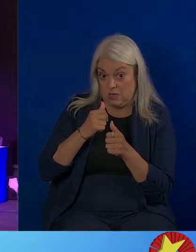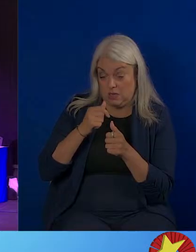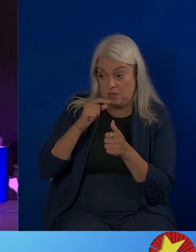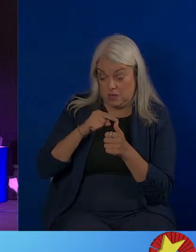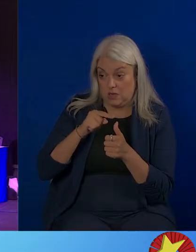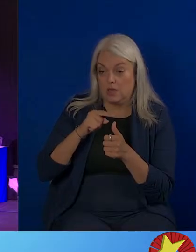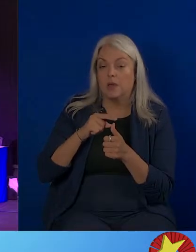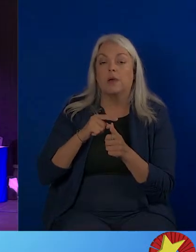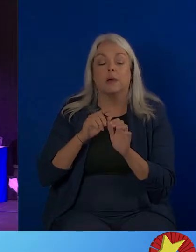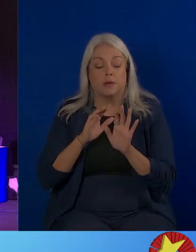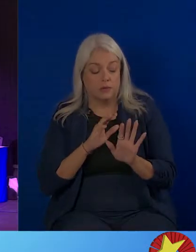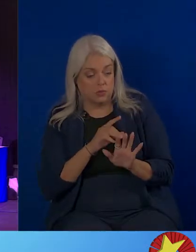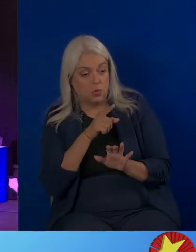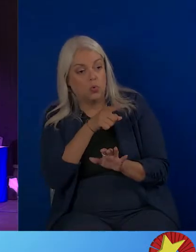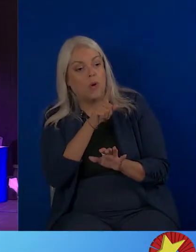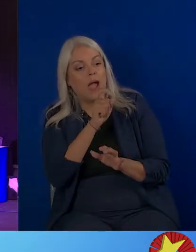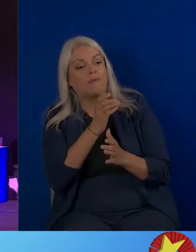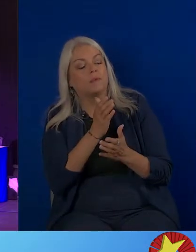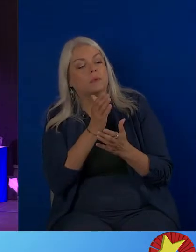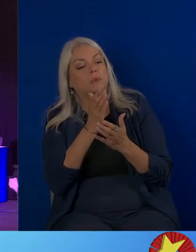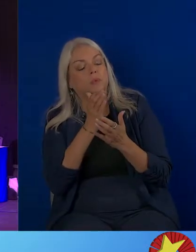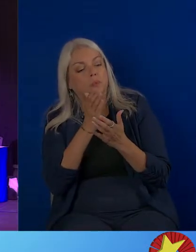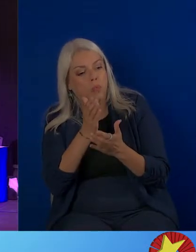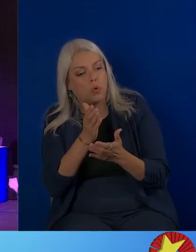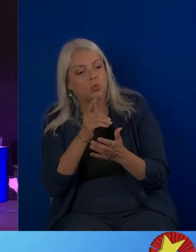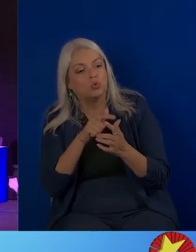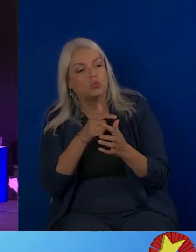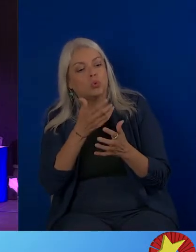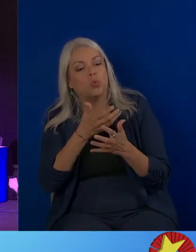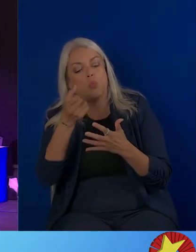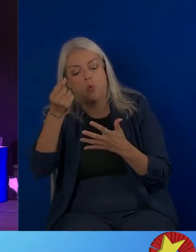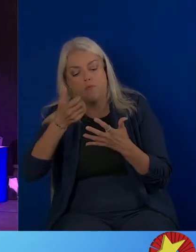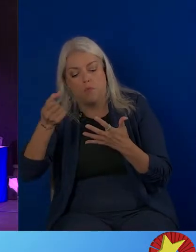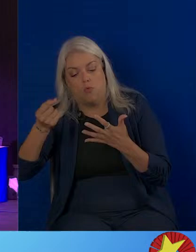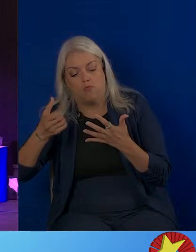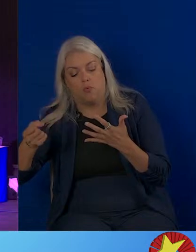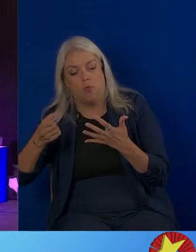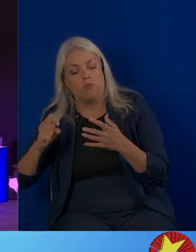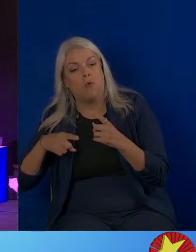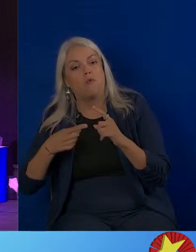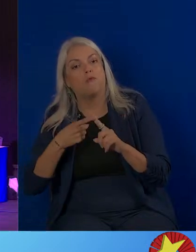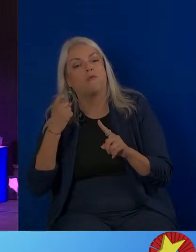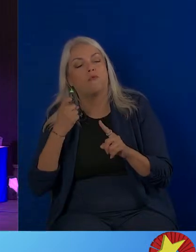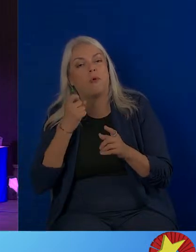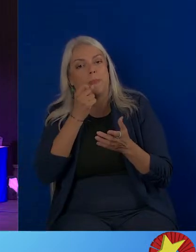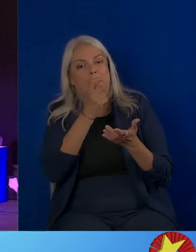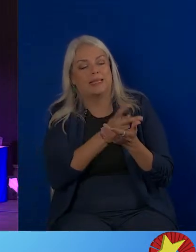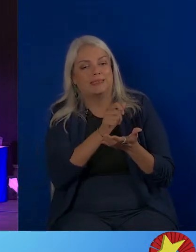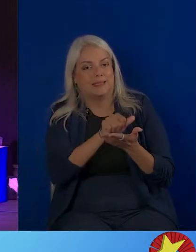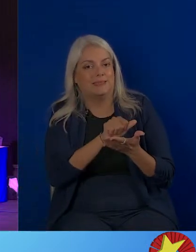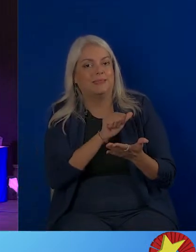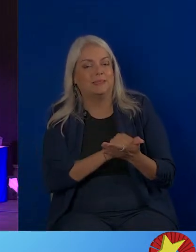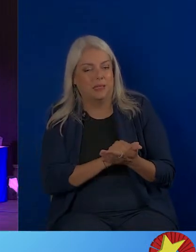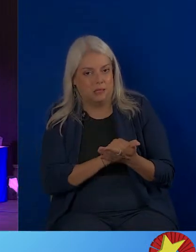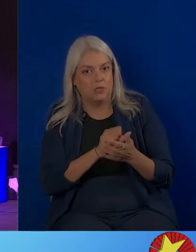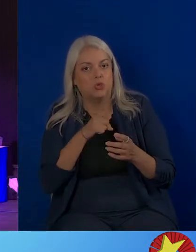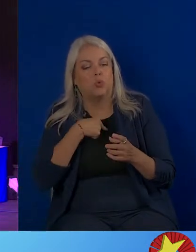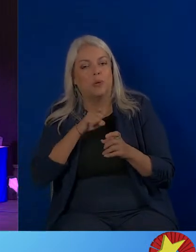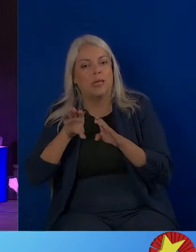So make a movement motion. to remove All the consent all items? of these items from the consent agenda.